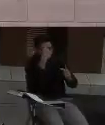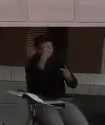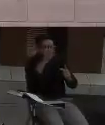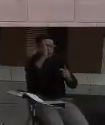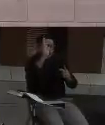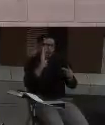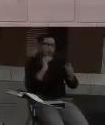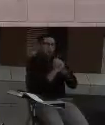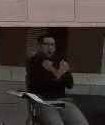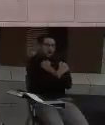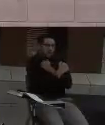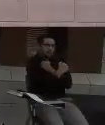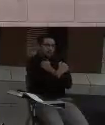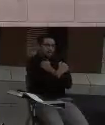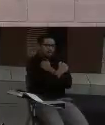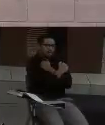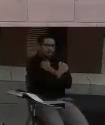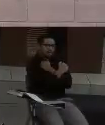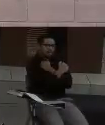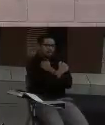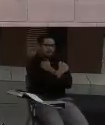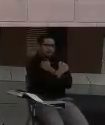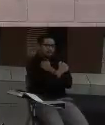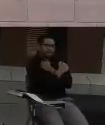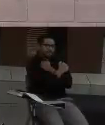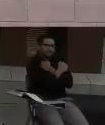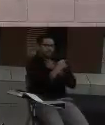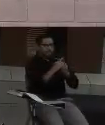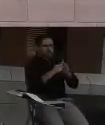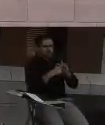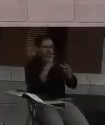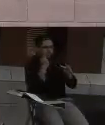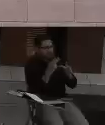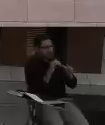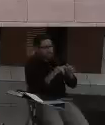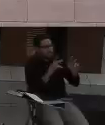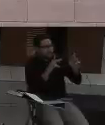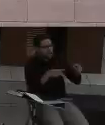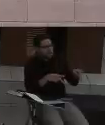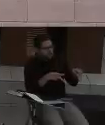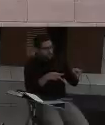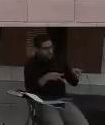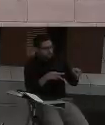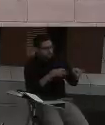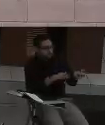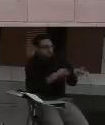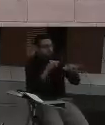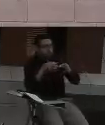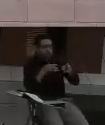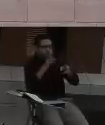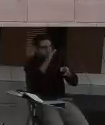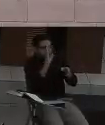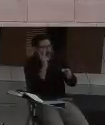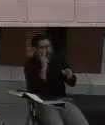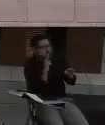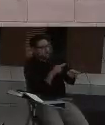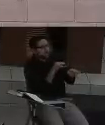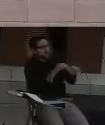pray, I invite you and us together in our own hearts to pray as Jesus invites us to